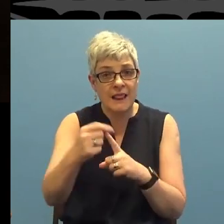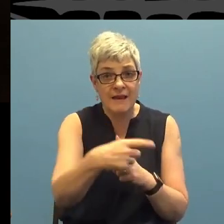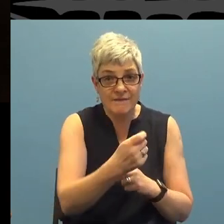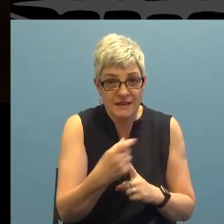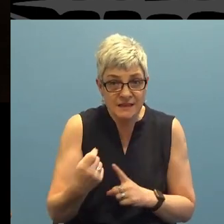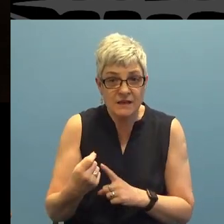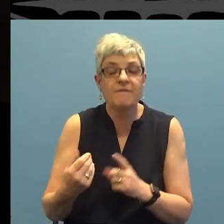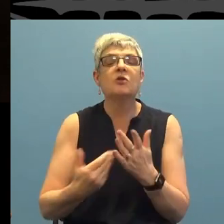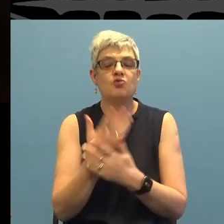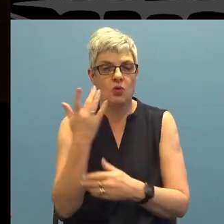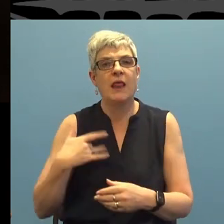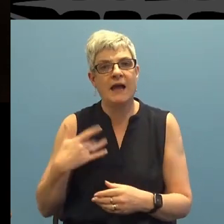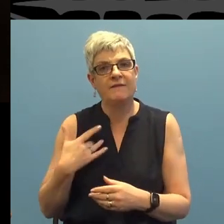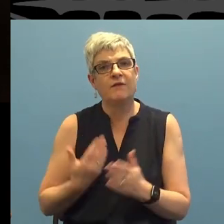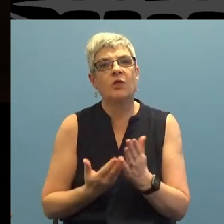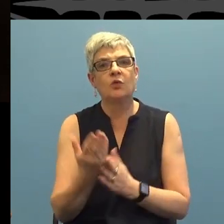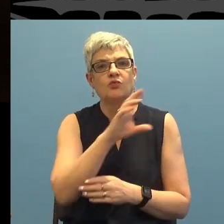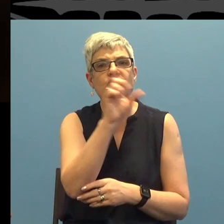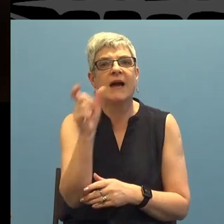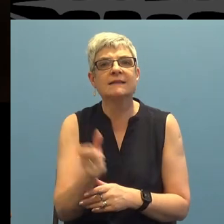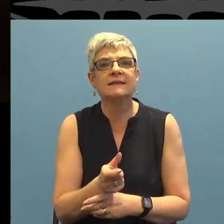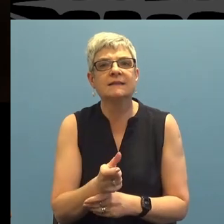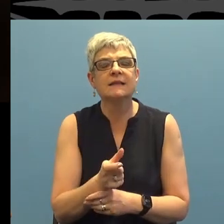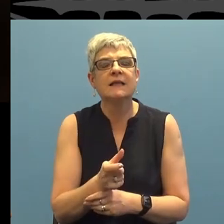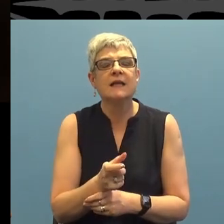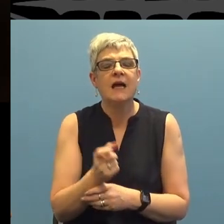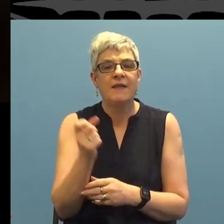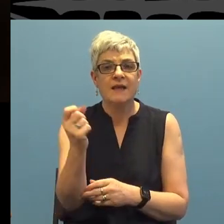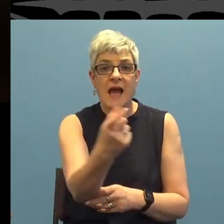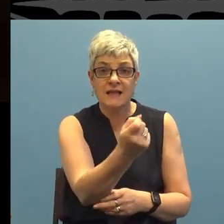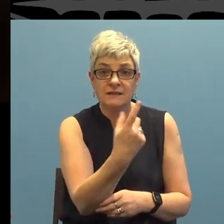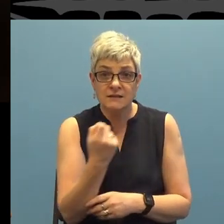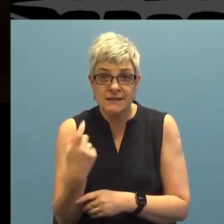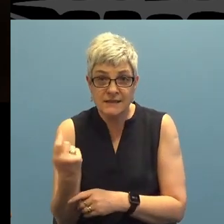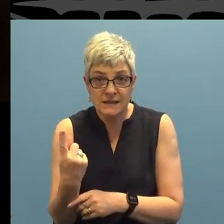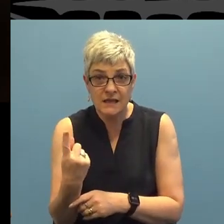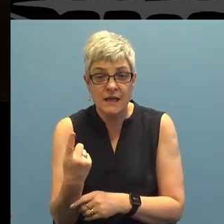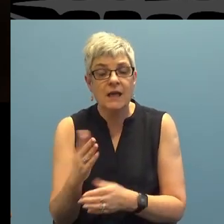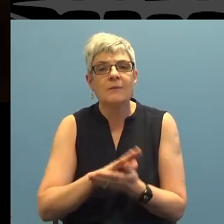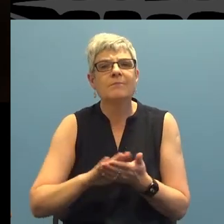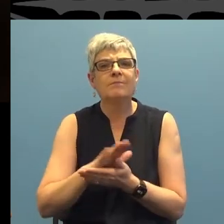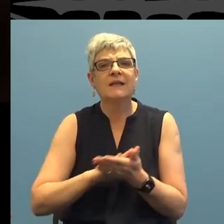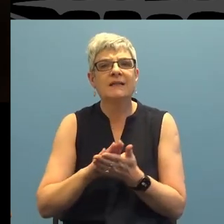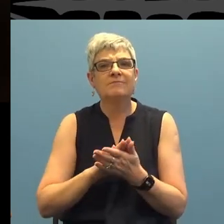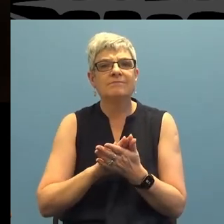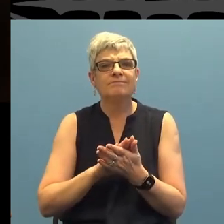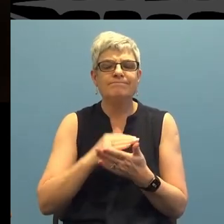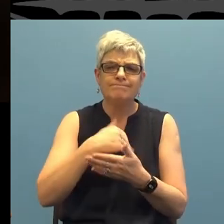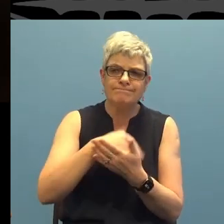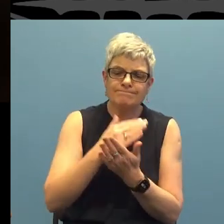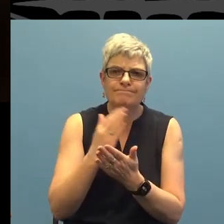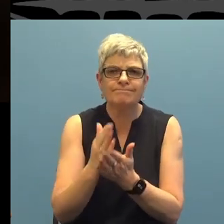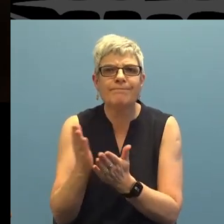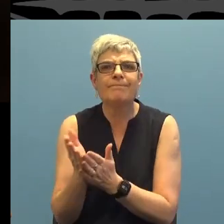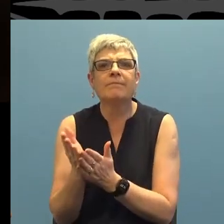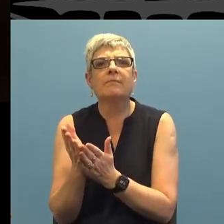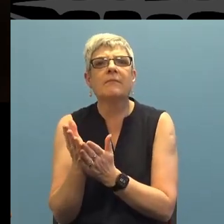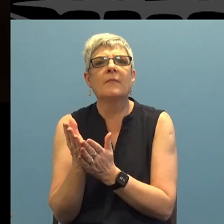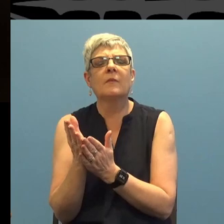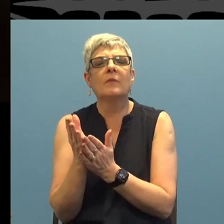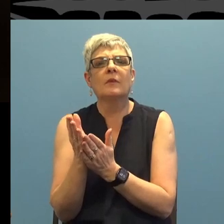that there is continually in and through Christ, and the candles representing different features, different aspects